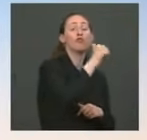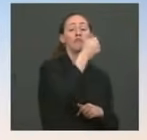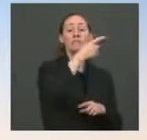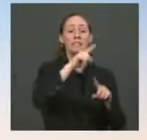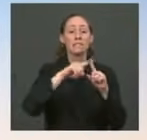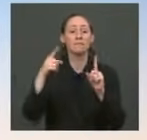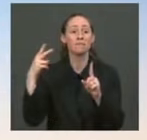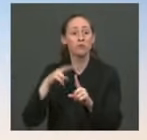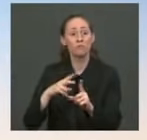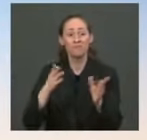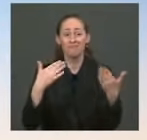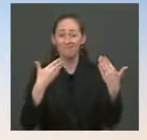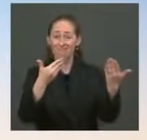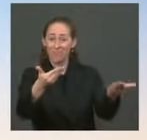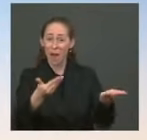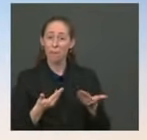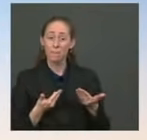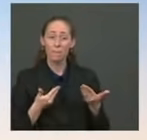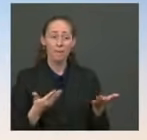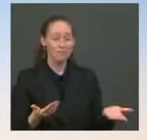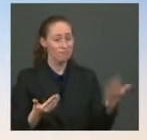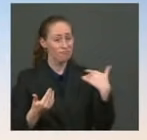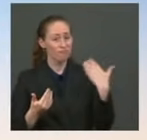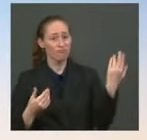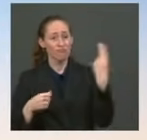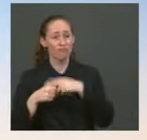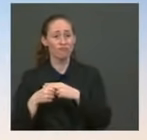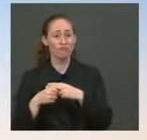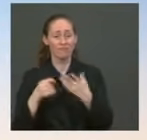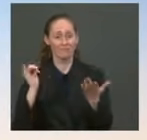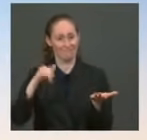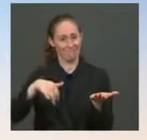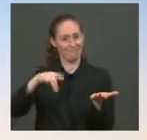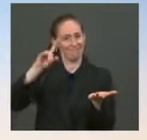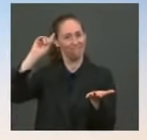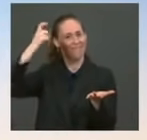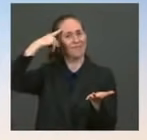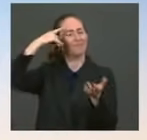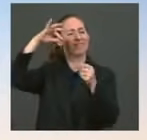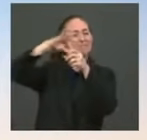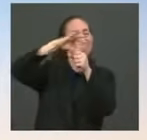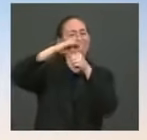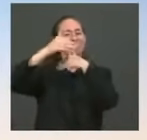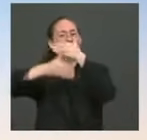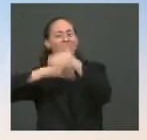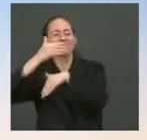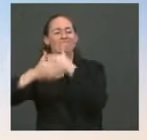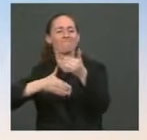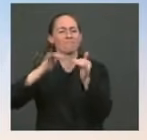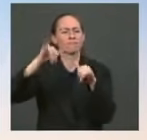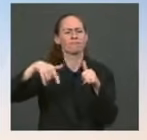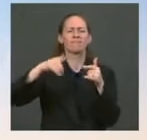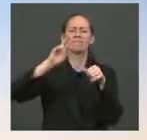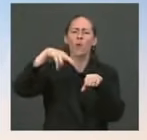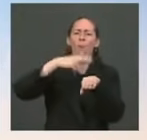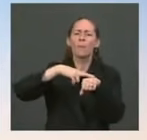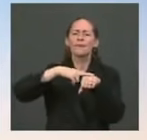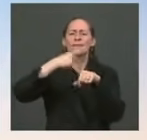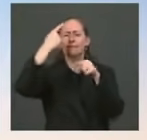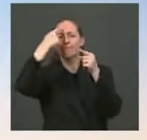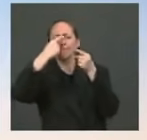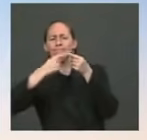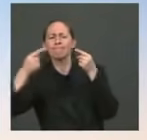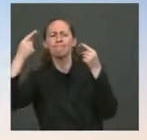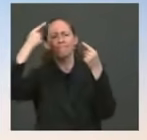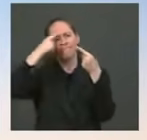welcome that in the Democratic Party, of course, in democracy, yes, part of this is a disagreement or discussion, I should say,